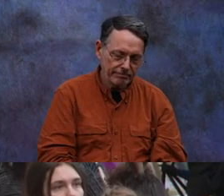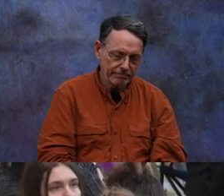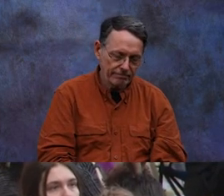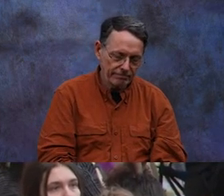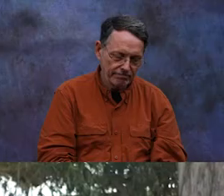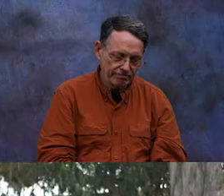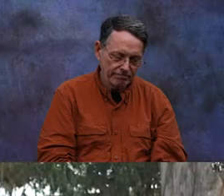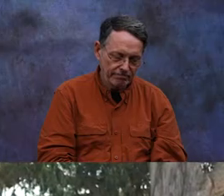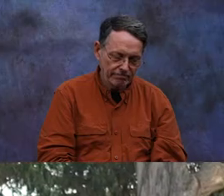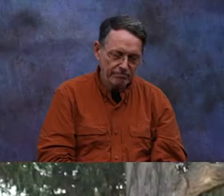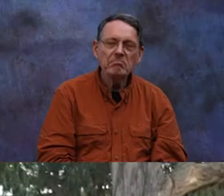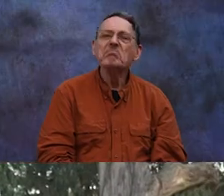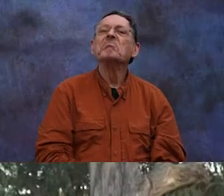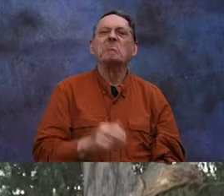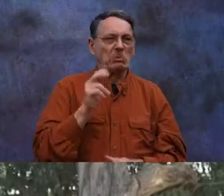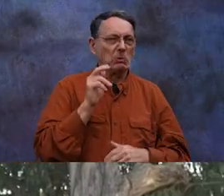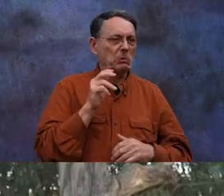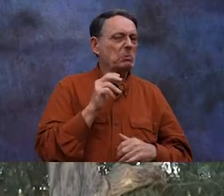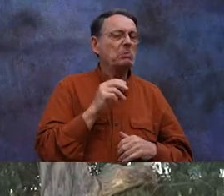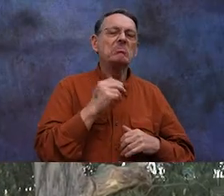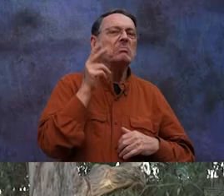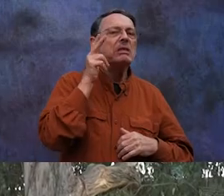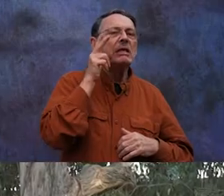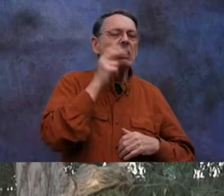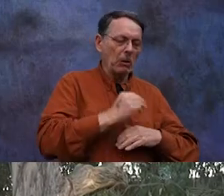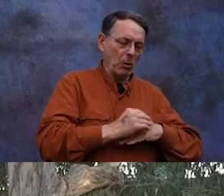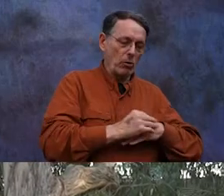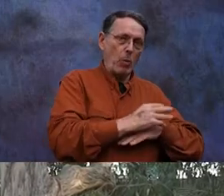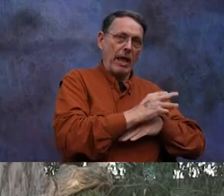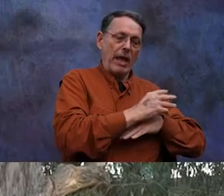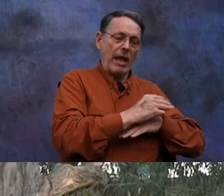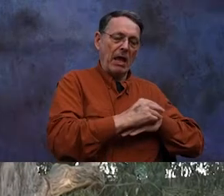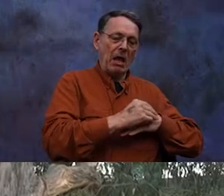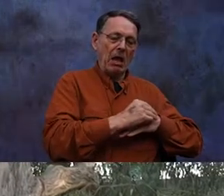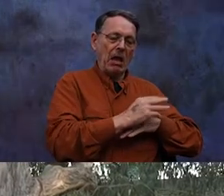the waves lapping on the shore are a breath behind you, and you